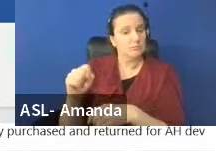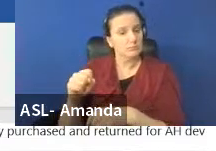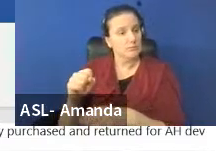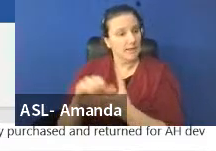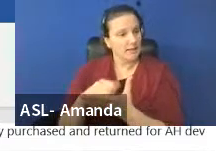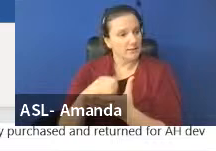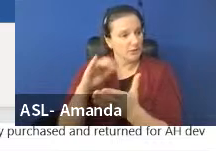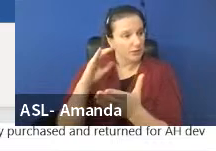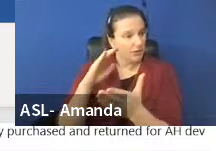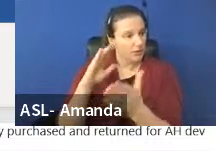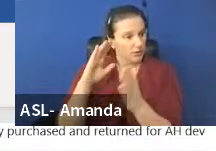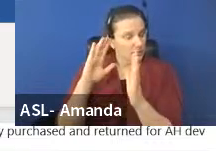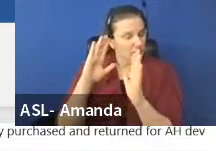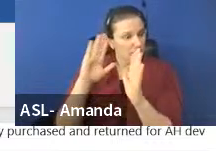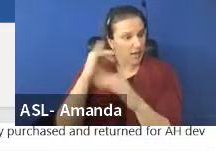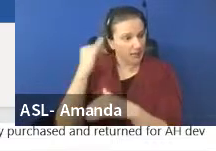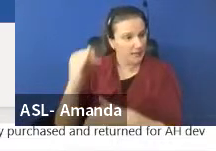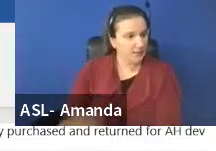idea.